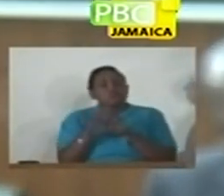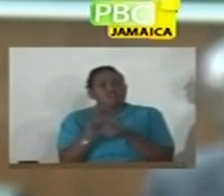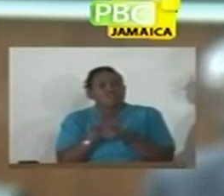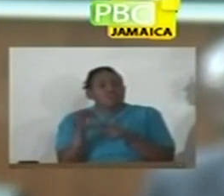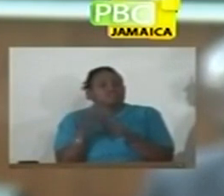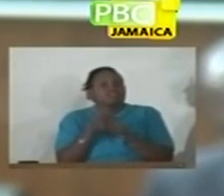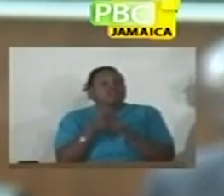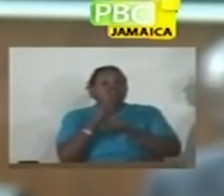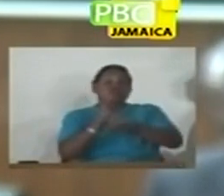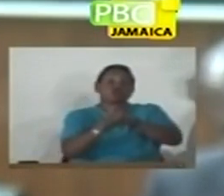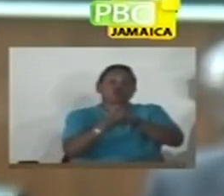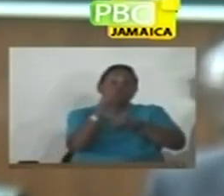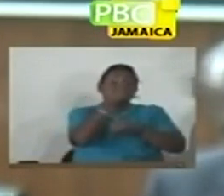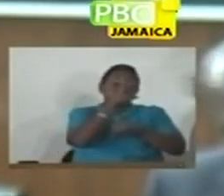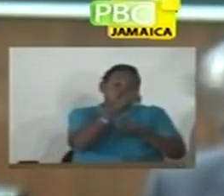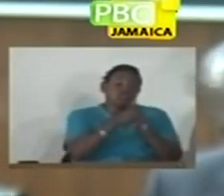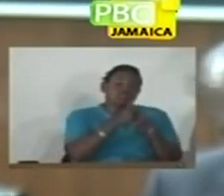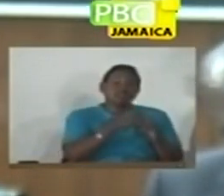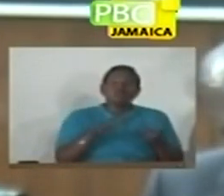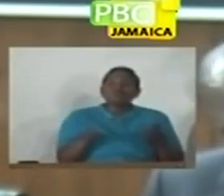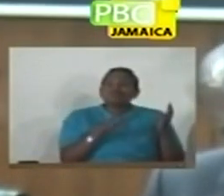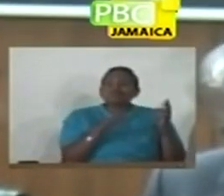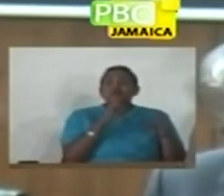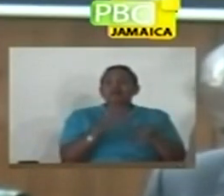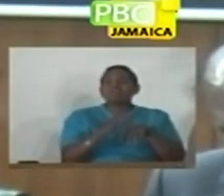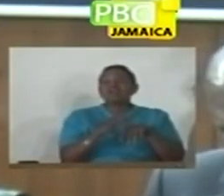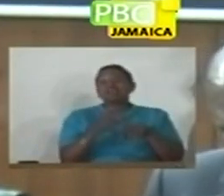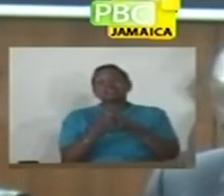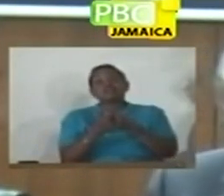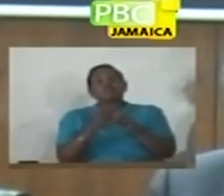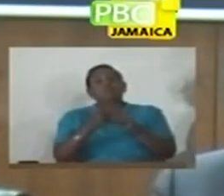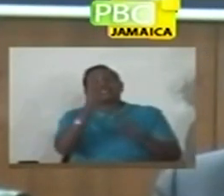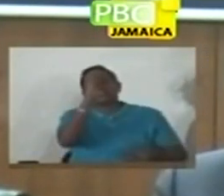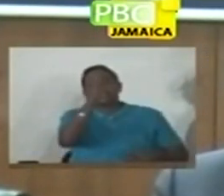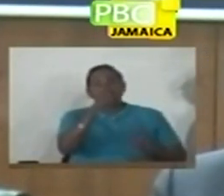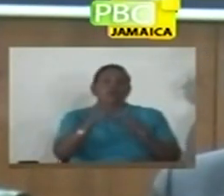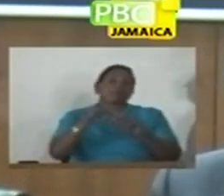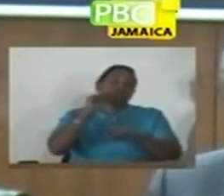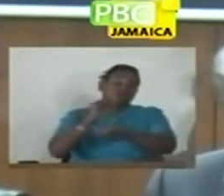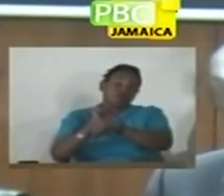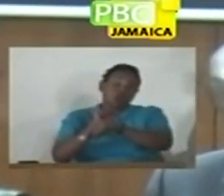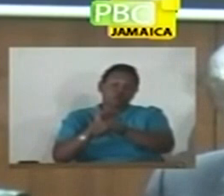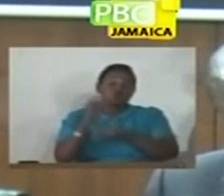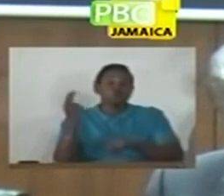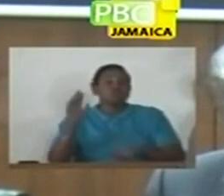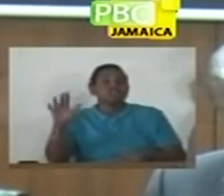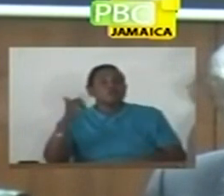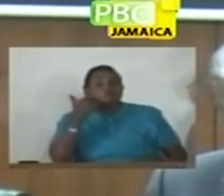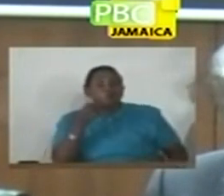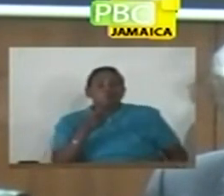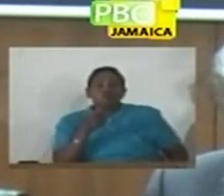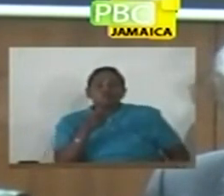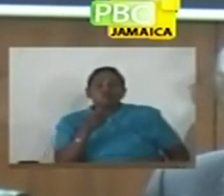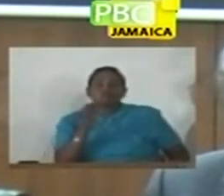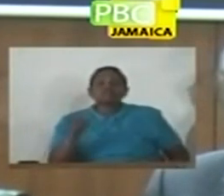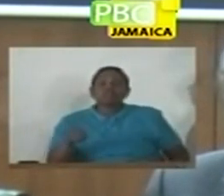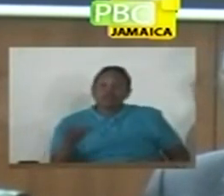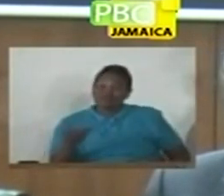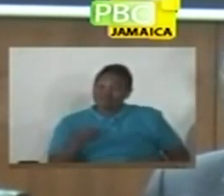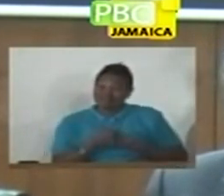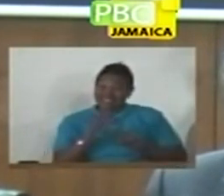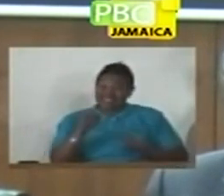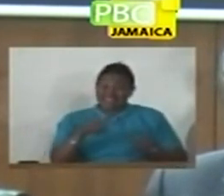functionalities of job search, posting of vacancies, and direct application for jobs using their mobile devices.